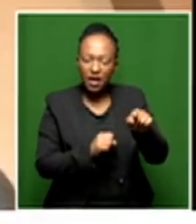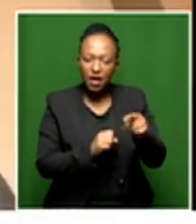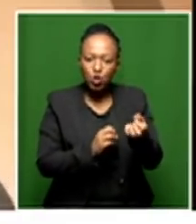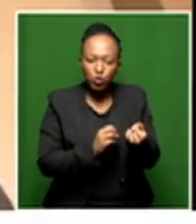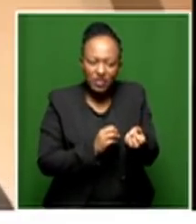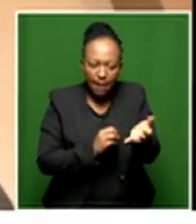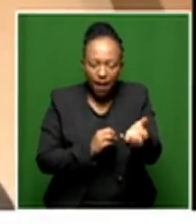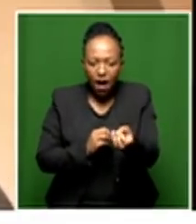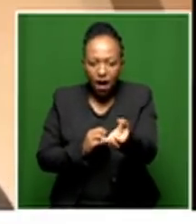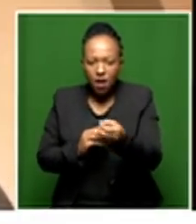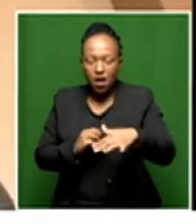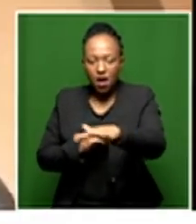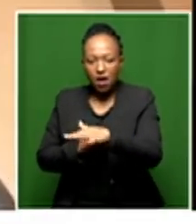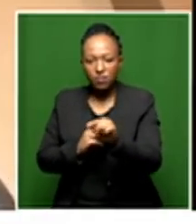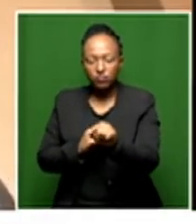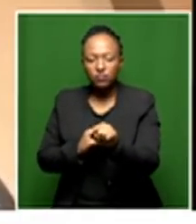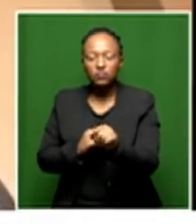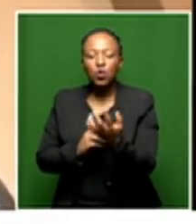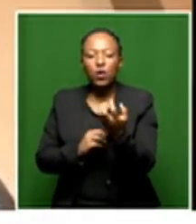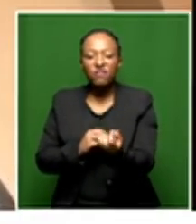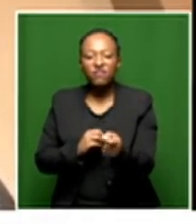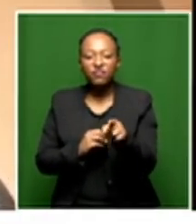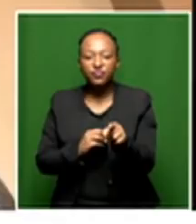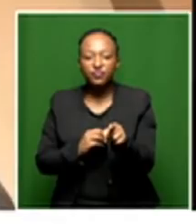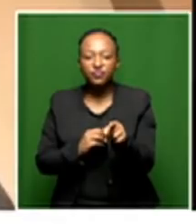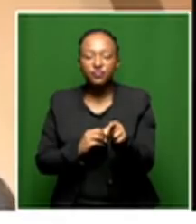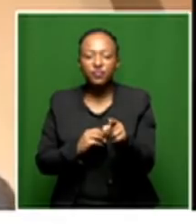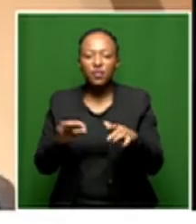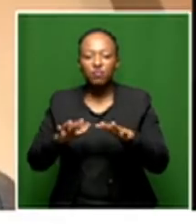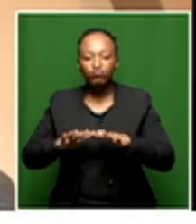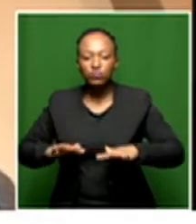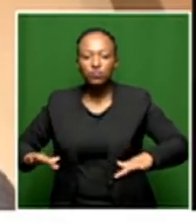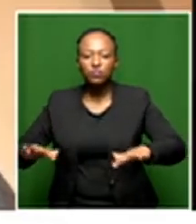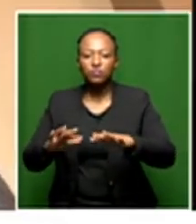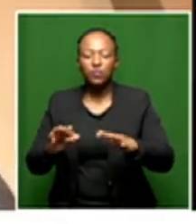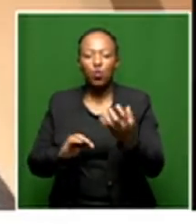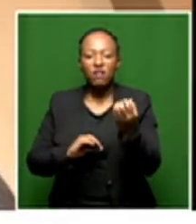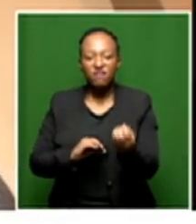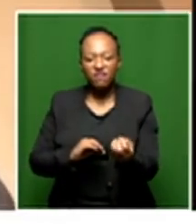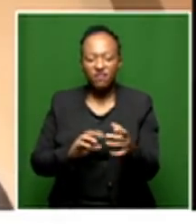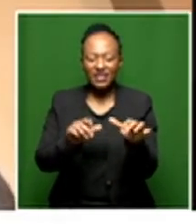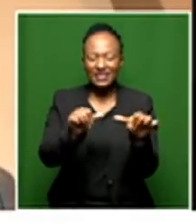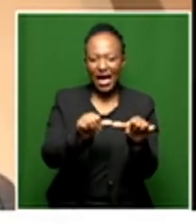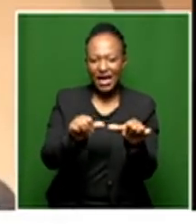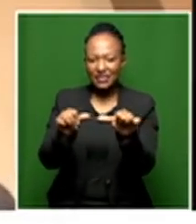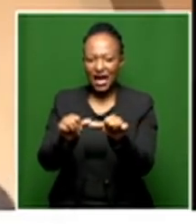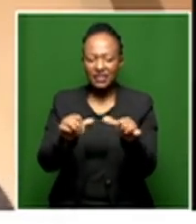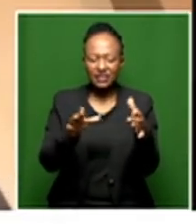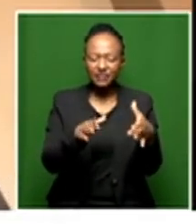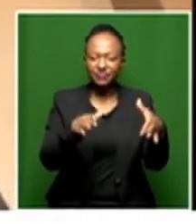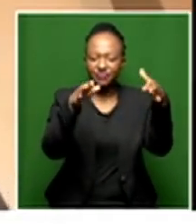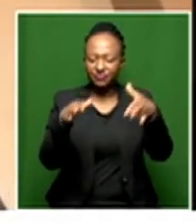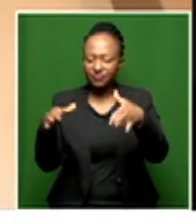supply area of Rand Water. We've got all sorts of different sizes of